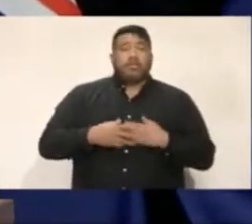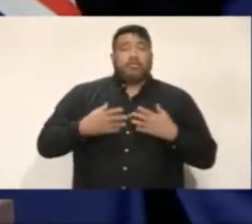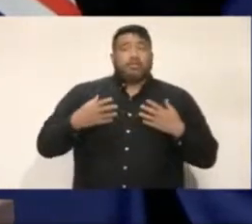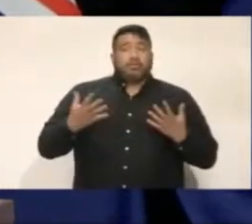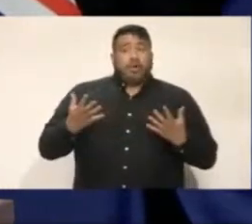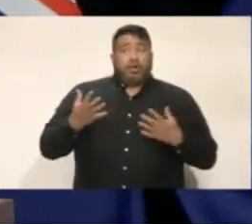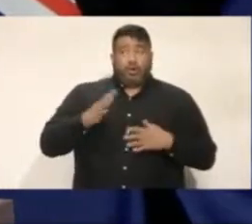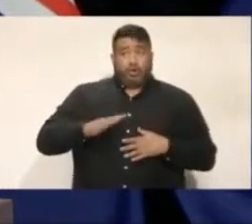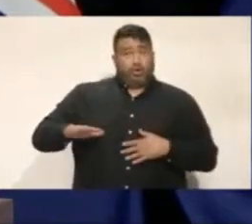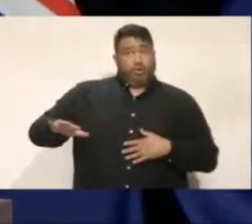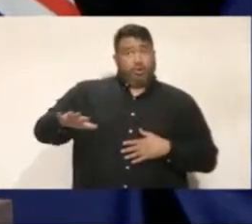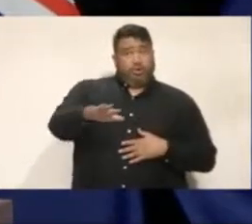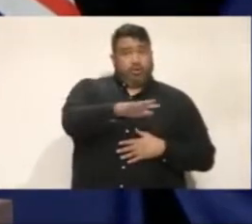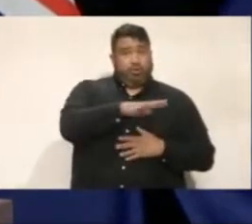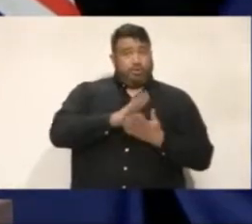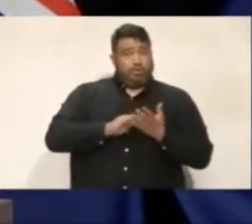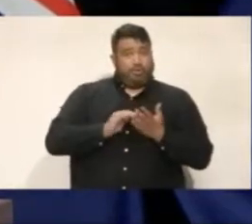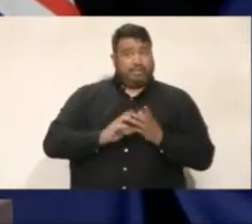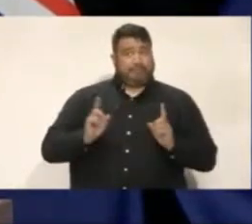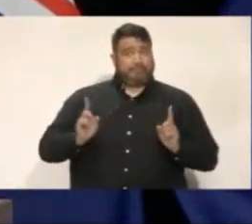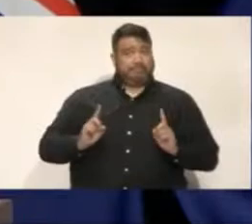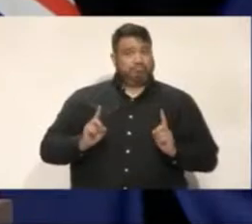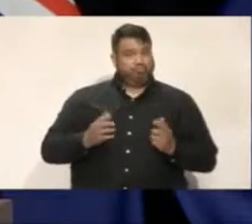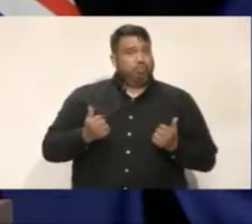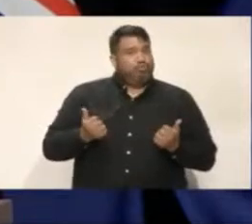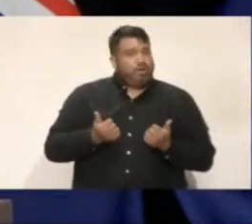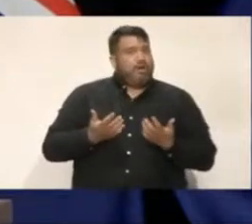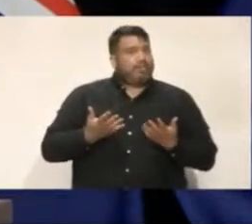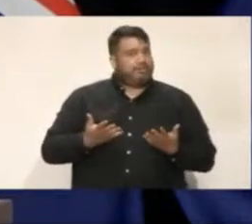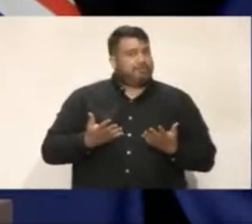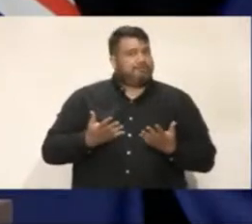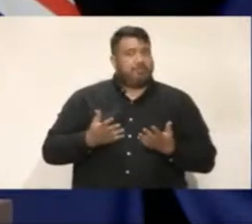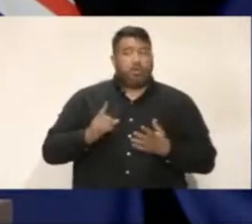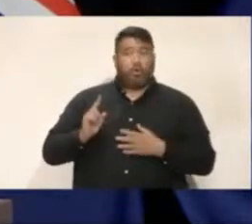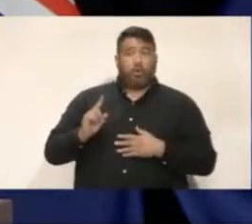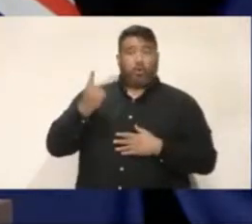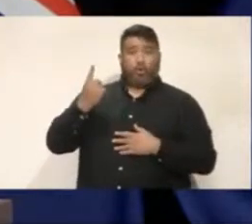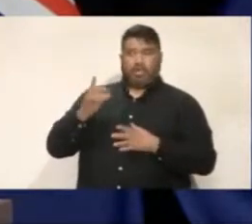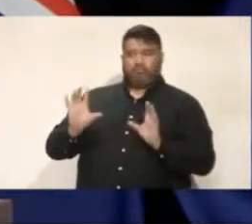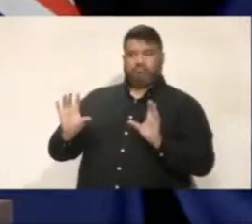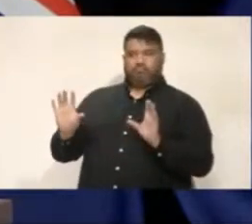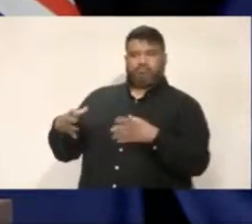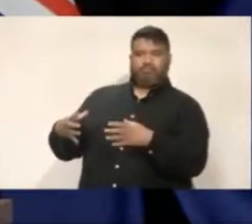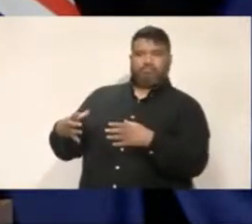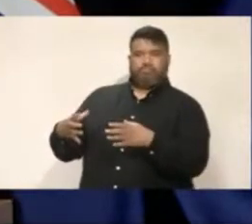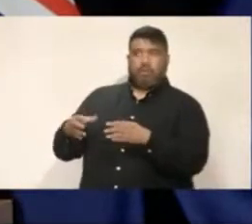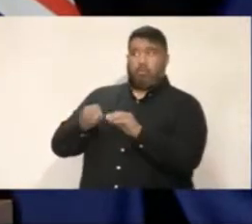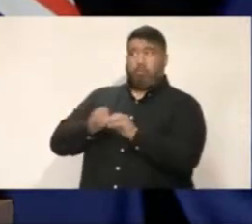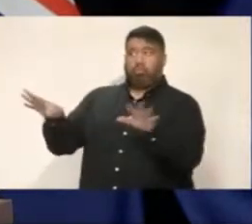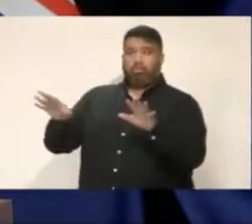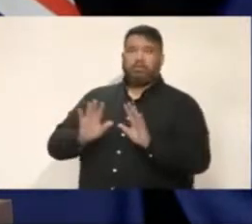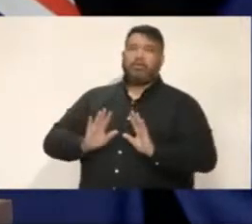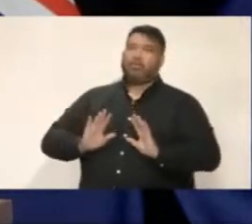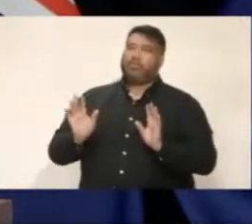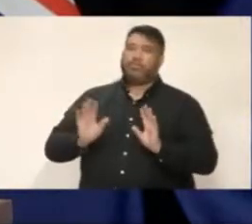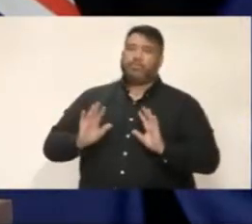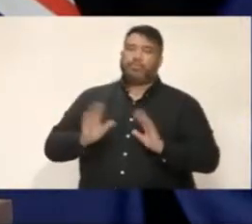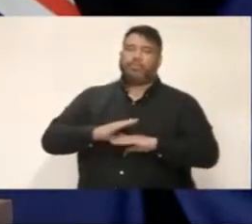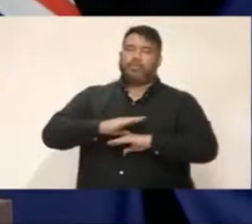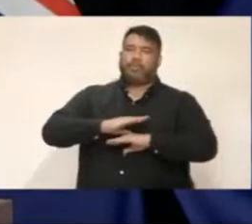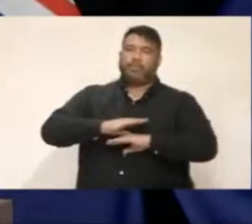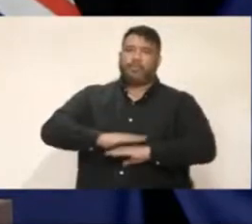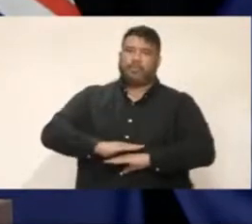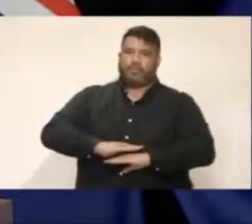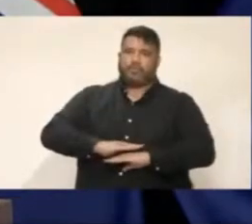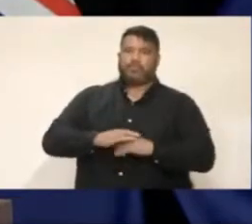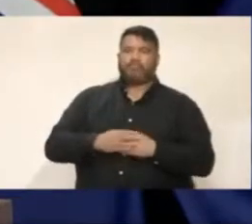solid. At this stage, the Auckland cluster remains contained, and there is no indication at this stage that